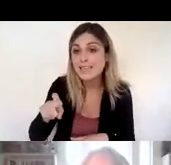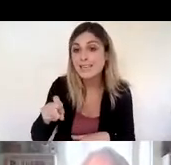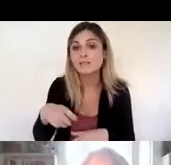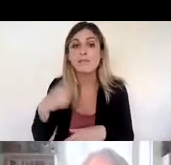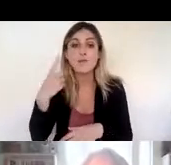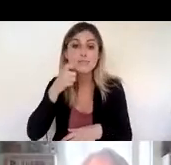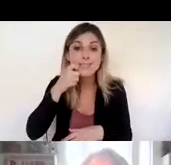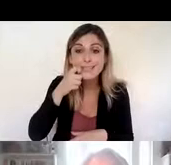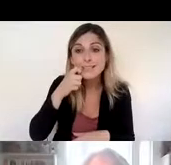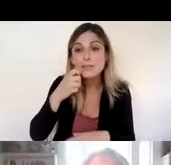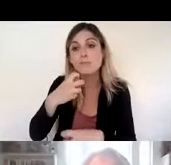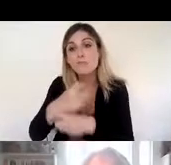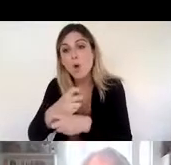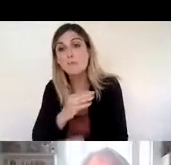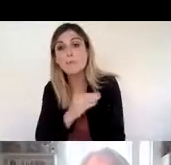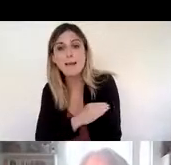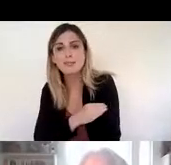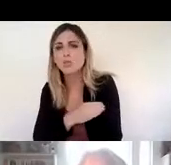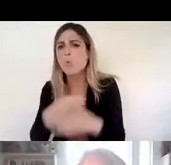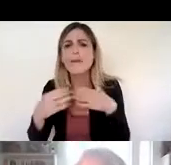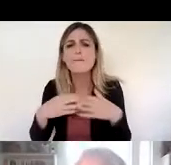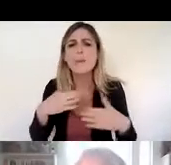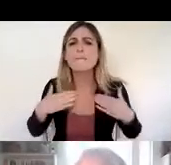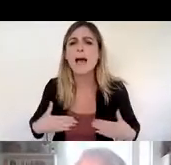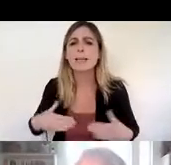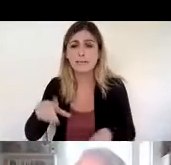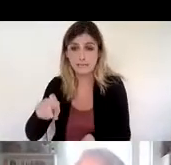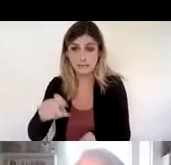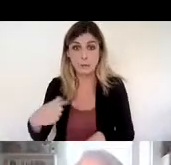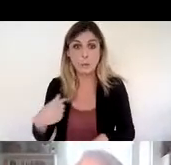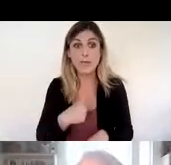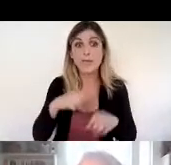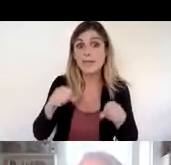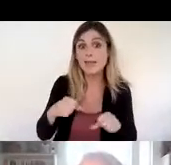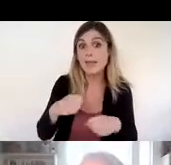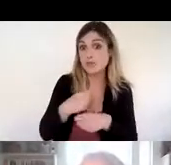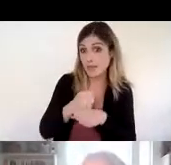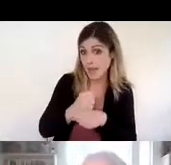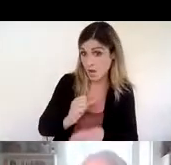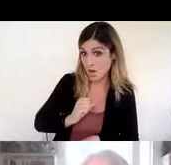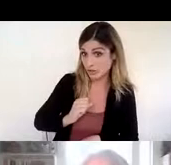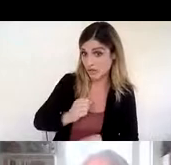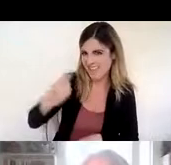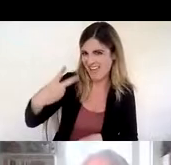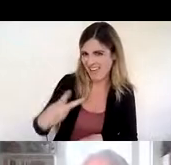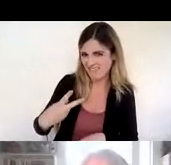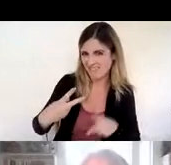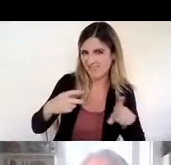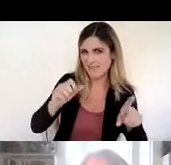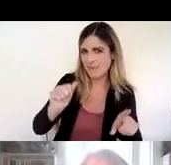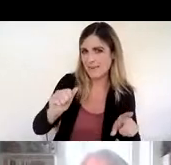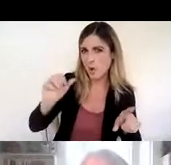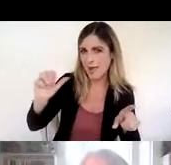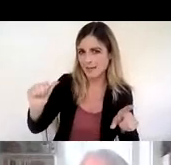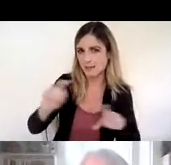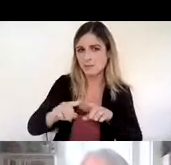body needs to make. We can synthesize about half of the amino acids that our body requires, but nine of them